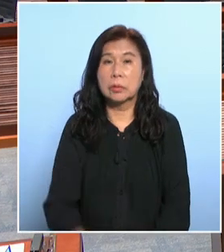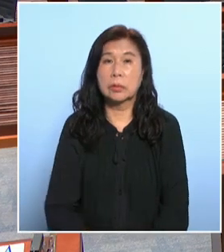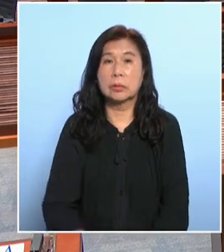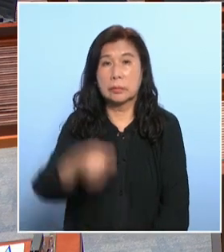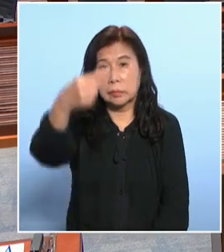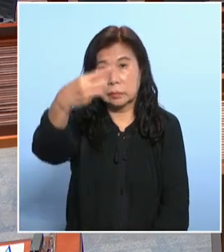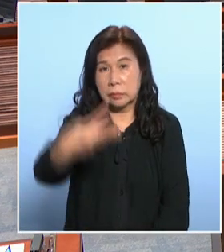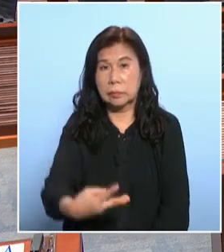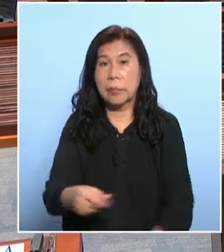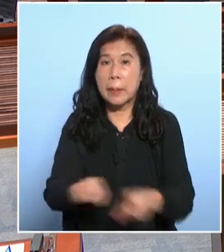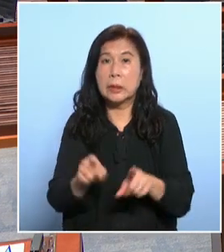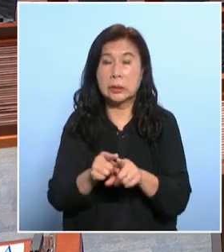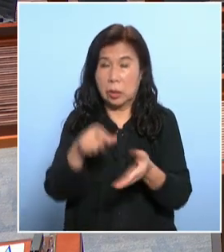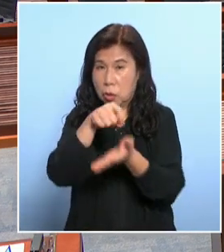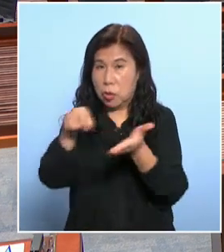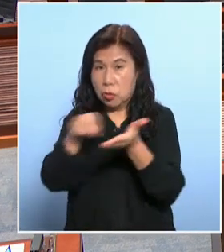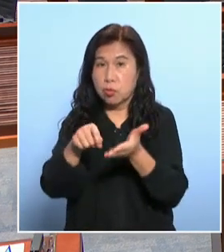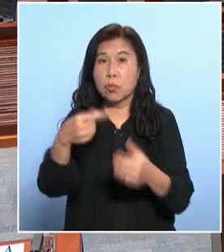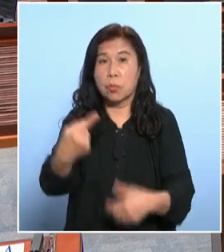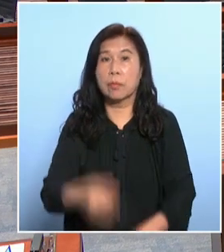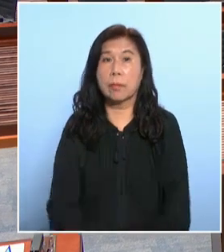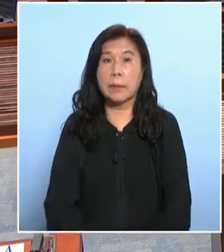Deputy Chairman. Thank you, Chair.